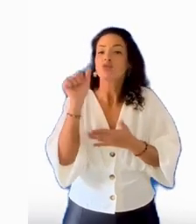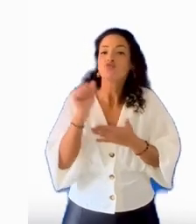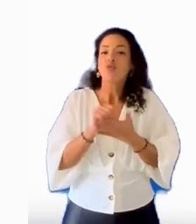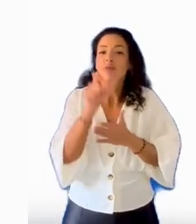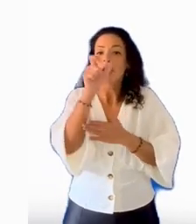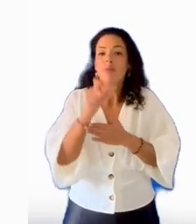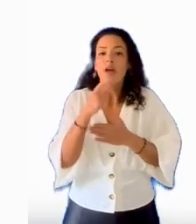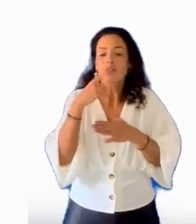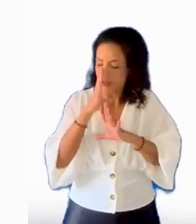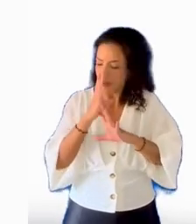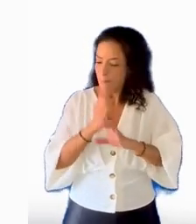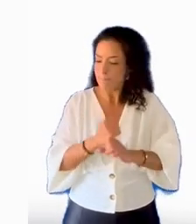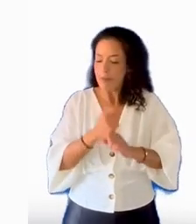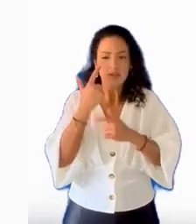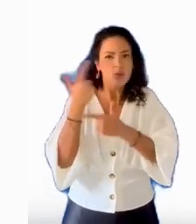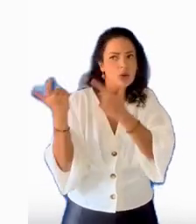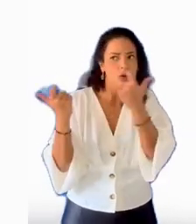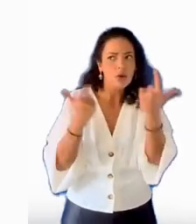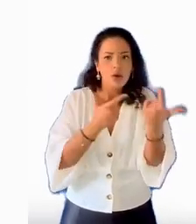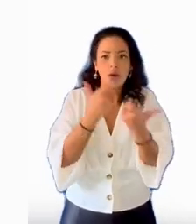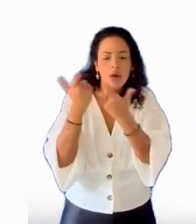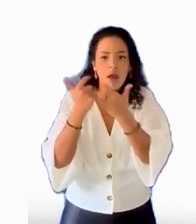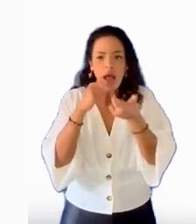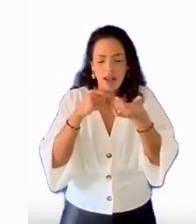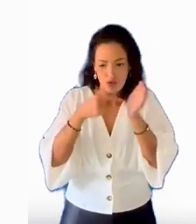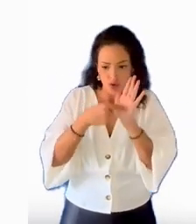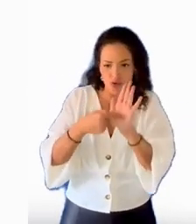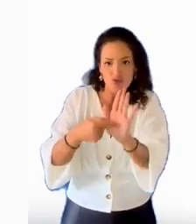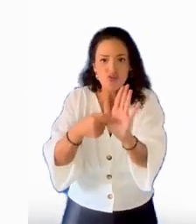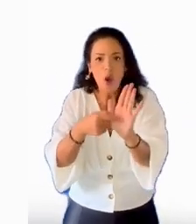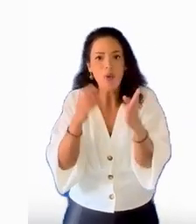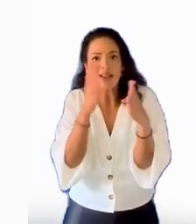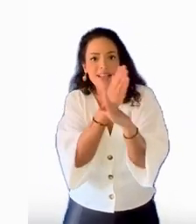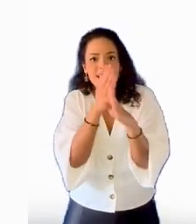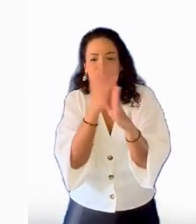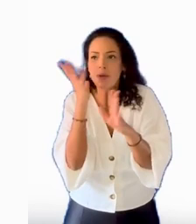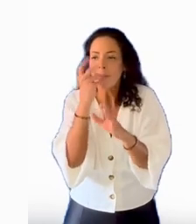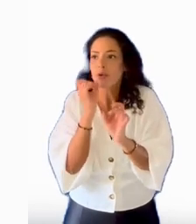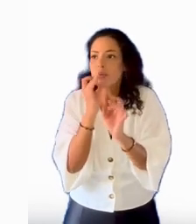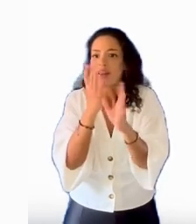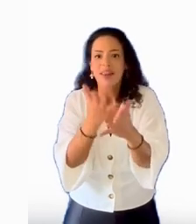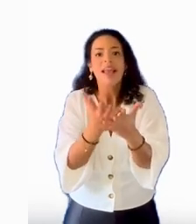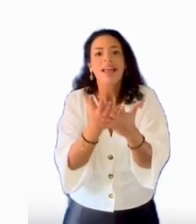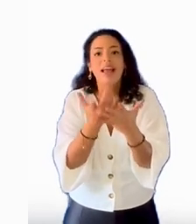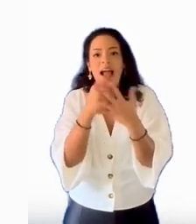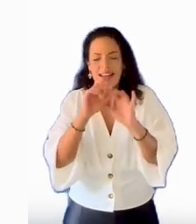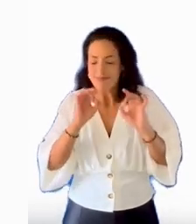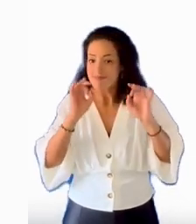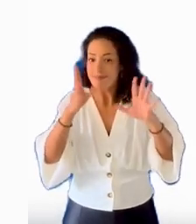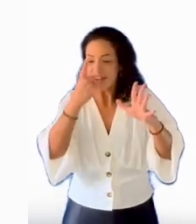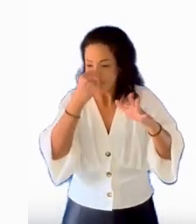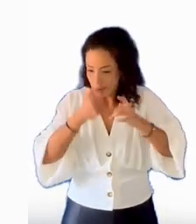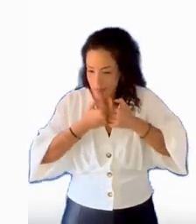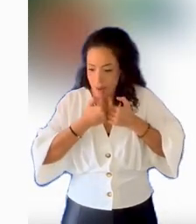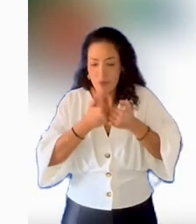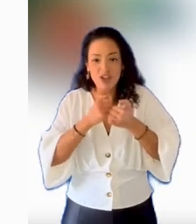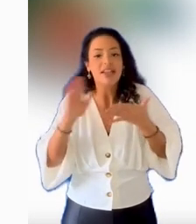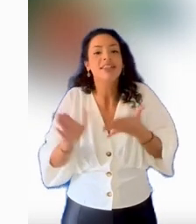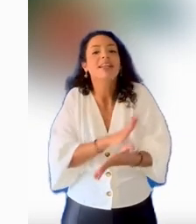someone, we make a commitment to search for and uncover this hidden treasure so that it can be claimed and its big magic appreciated and